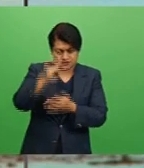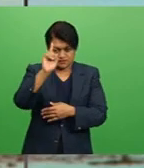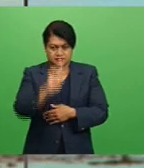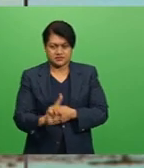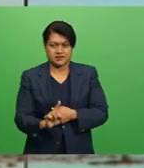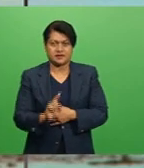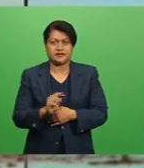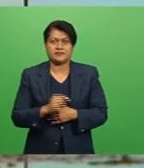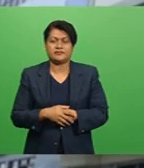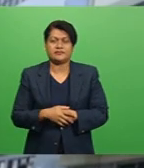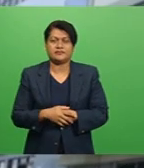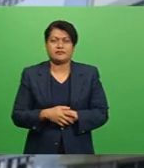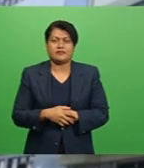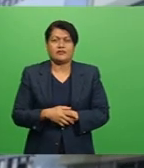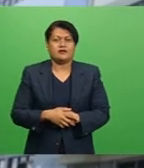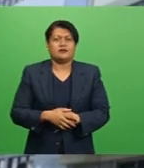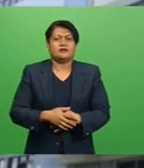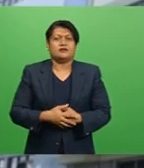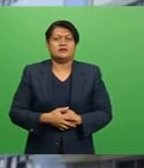Josiah Nanunga.